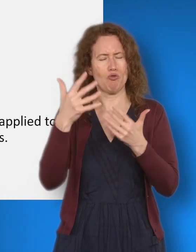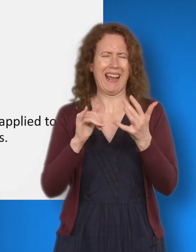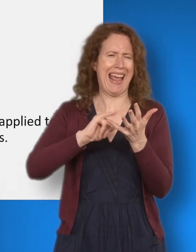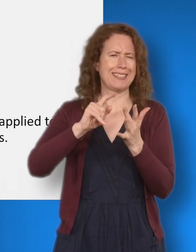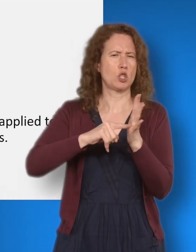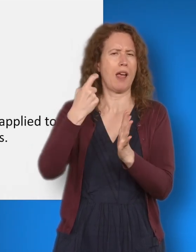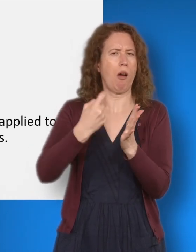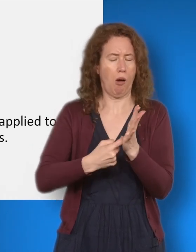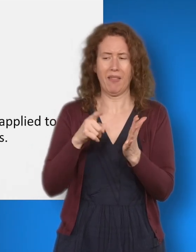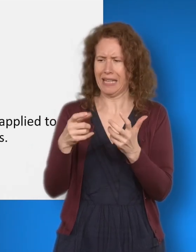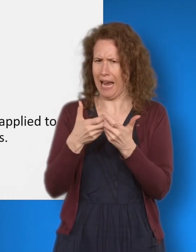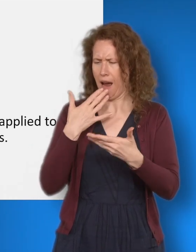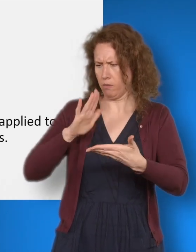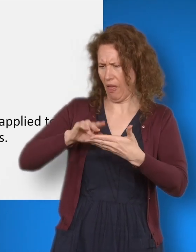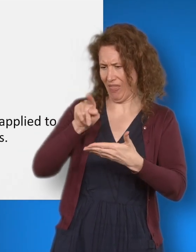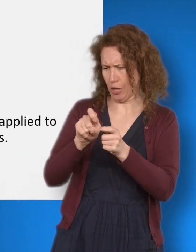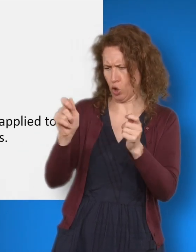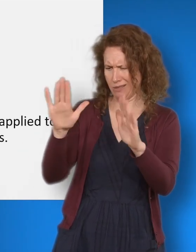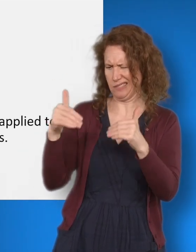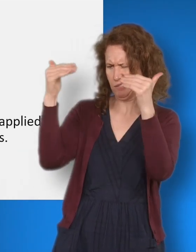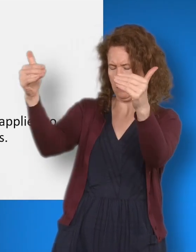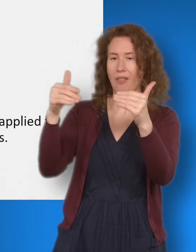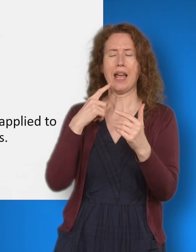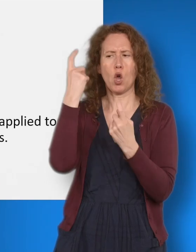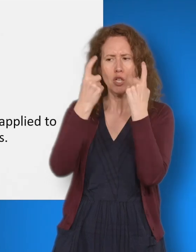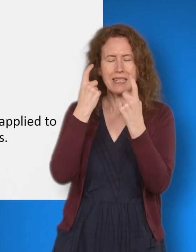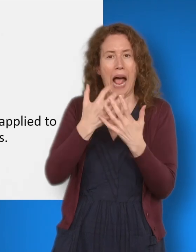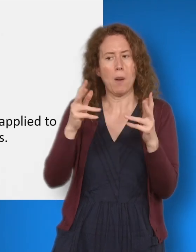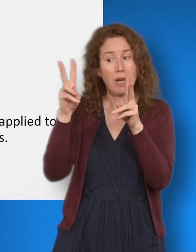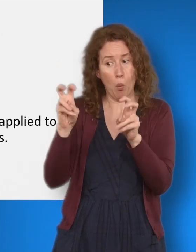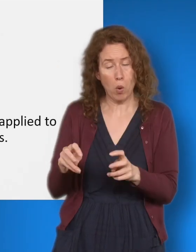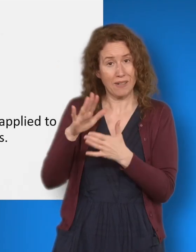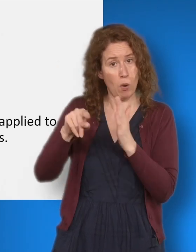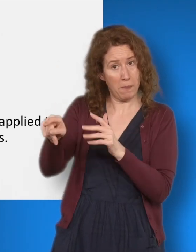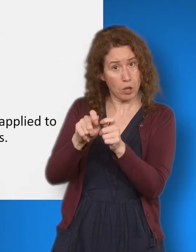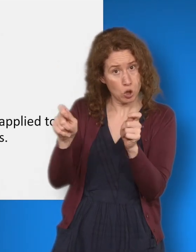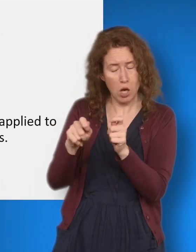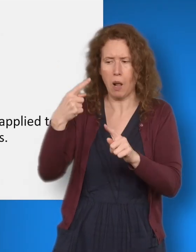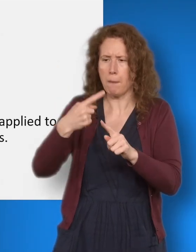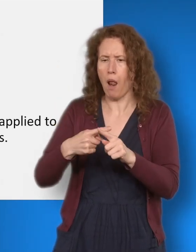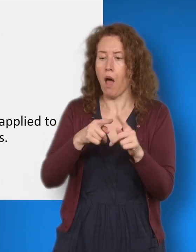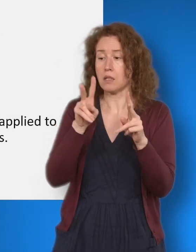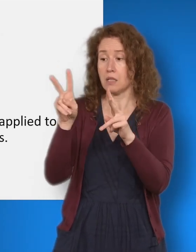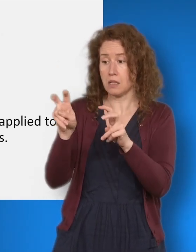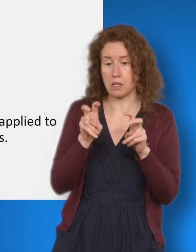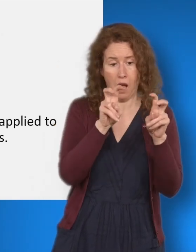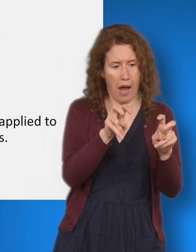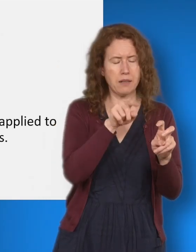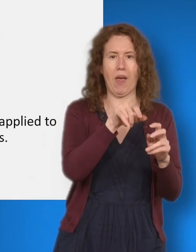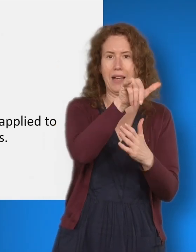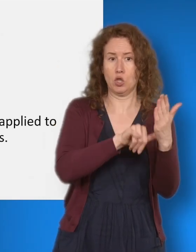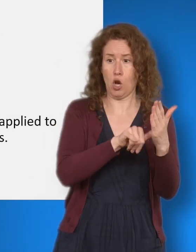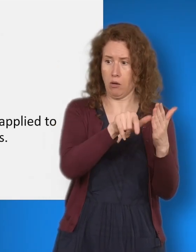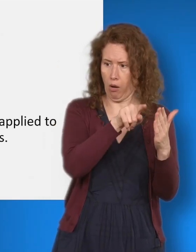that takes into account both the number of the citations that a journal receives and also the prestige level of